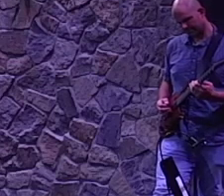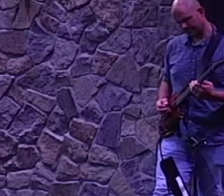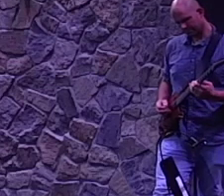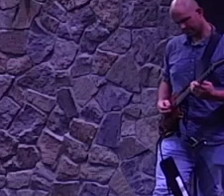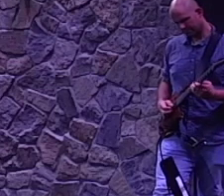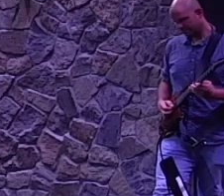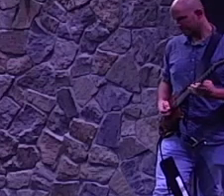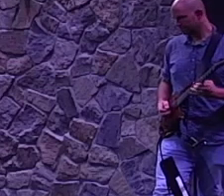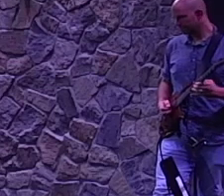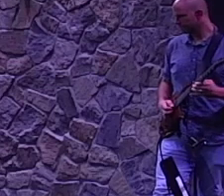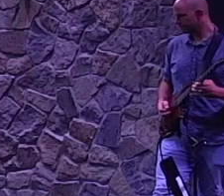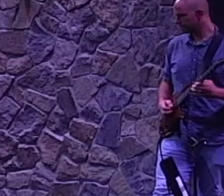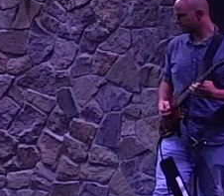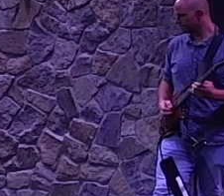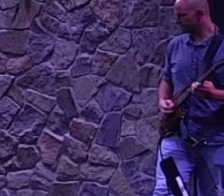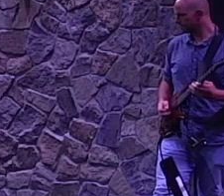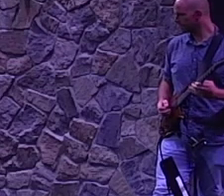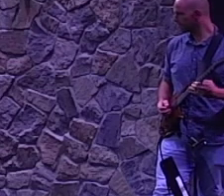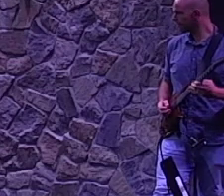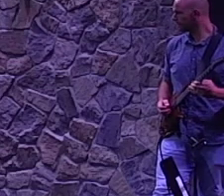everlasting, the all-created